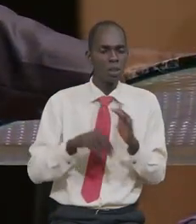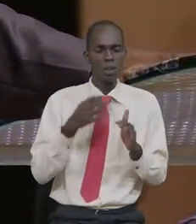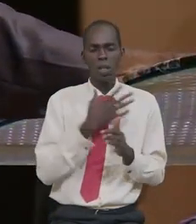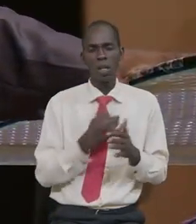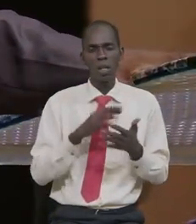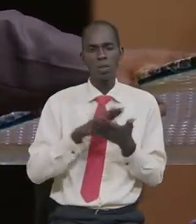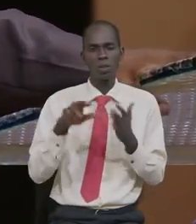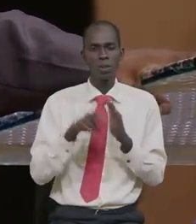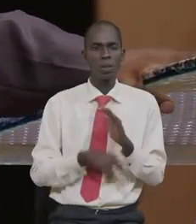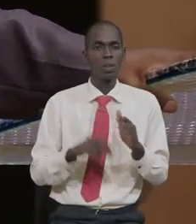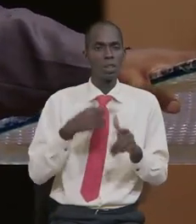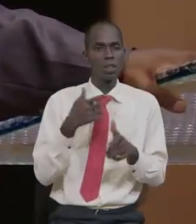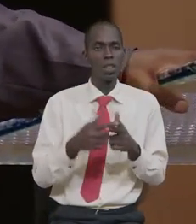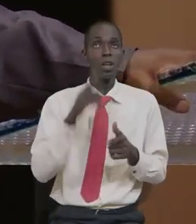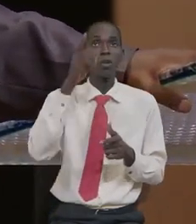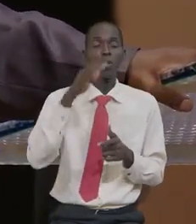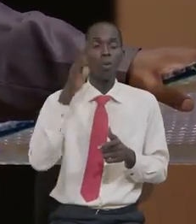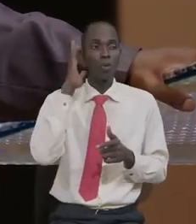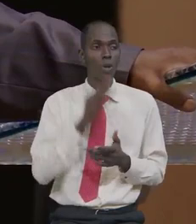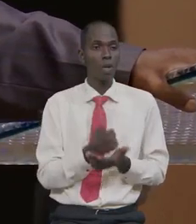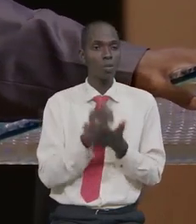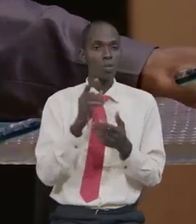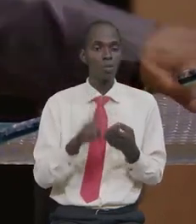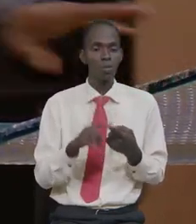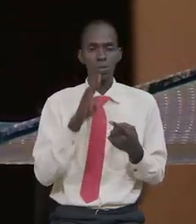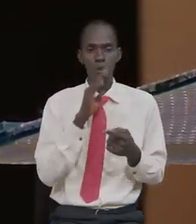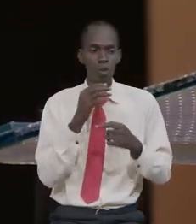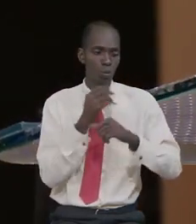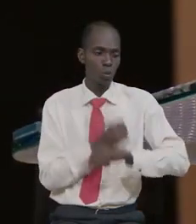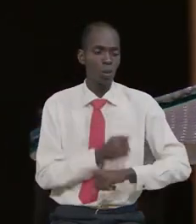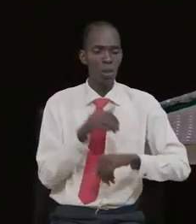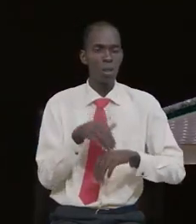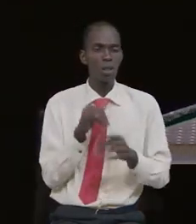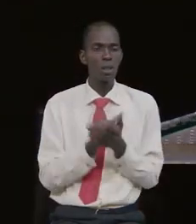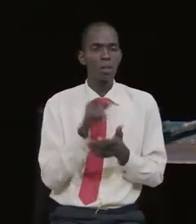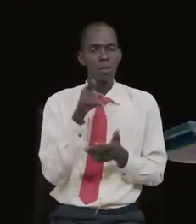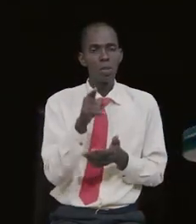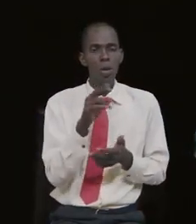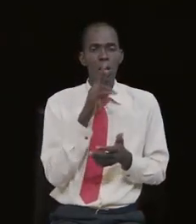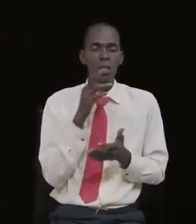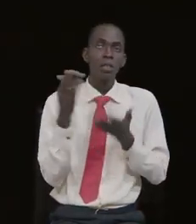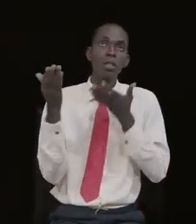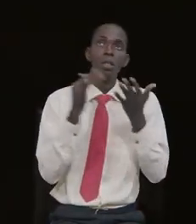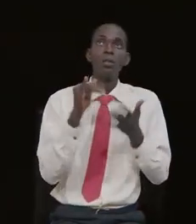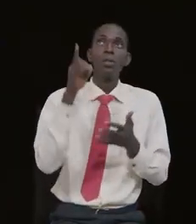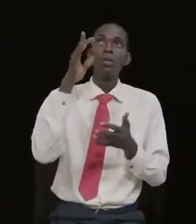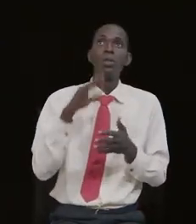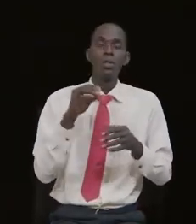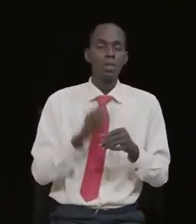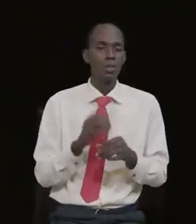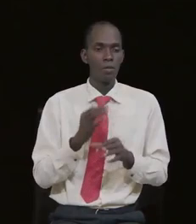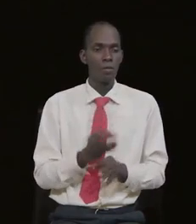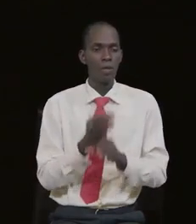will see to it that you are protected when that time comes. So, serving God in faithfulness, and you